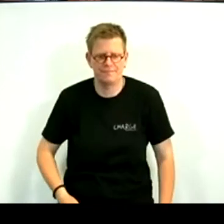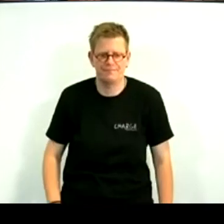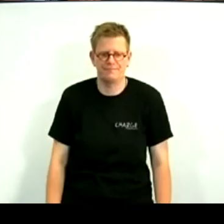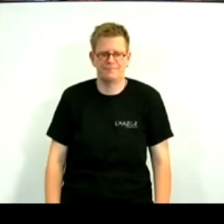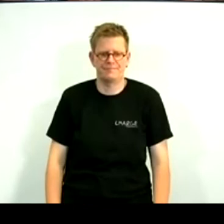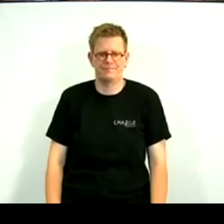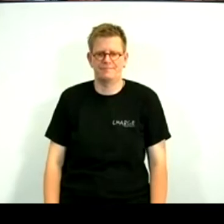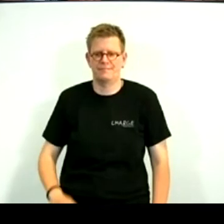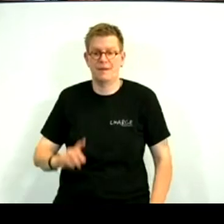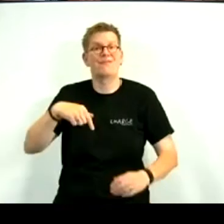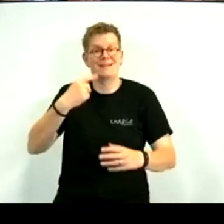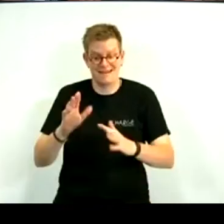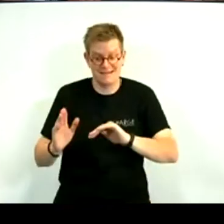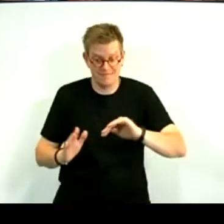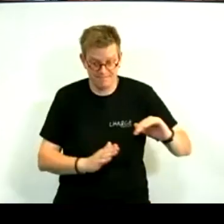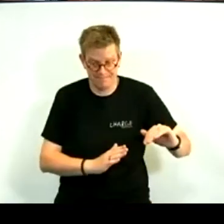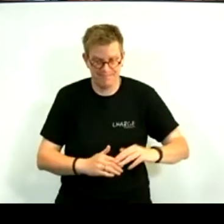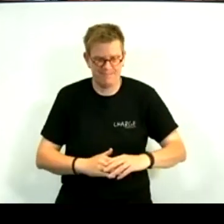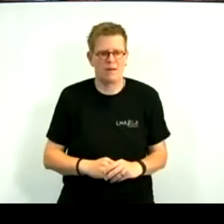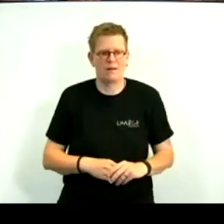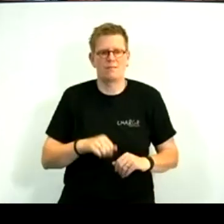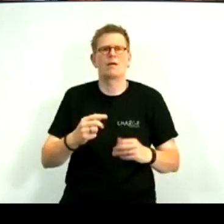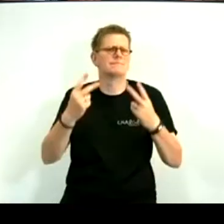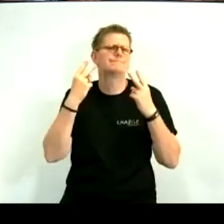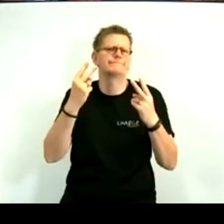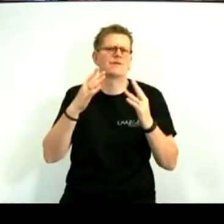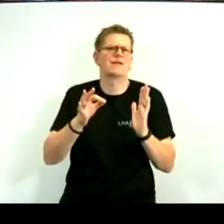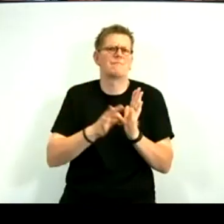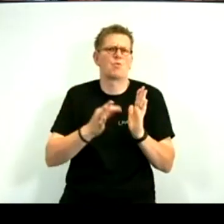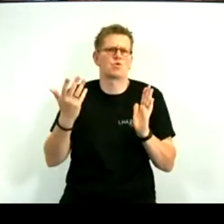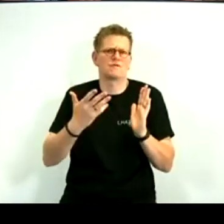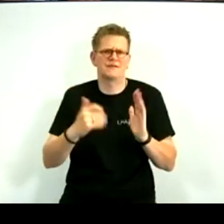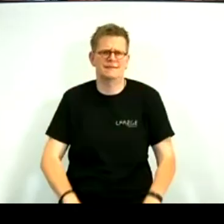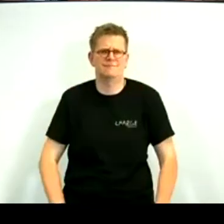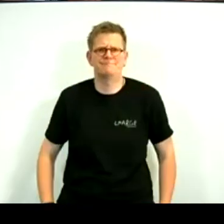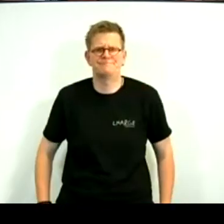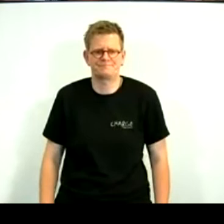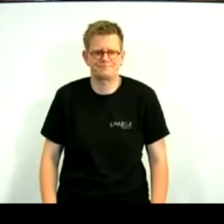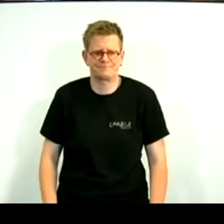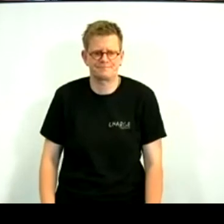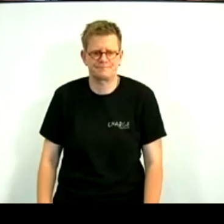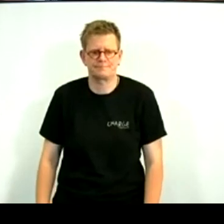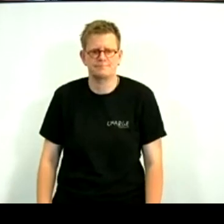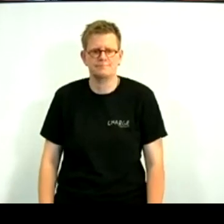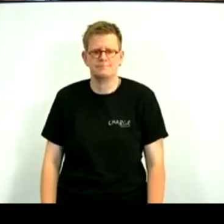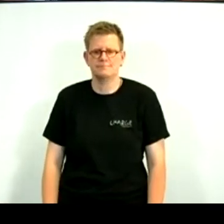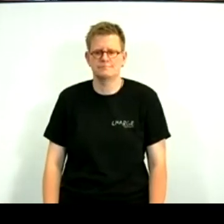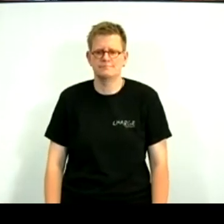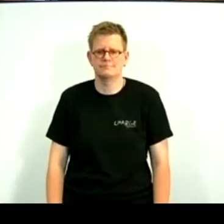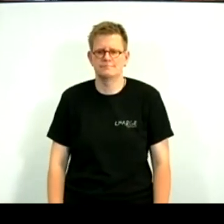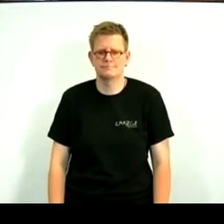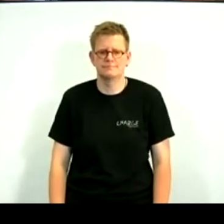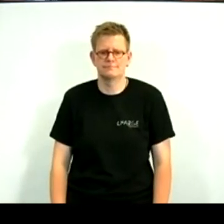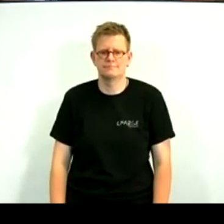very important one for charge, and it really extends a lot. Loss of